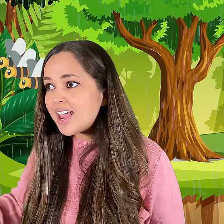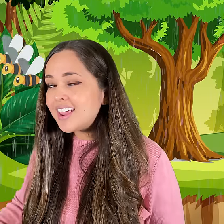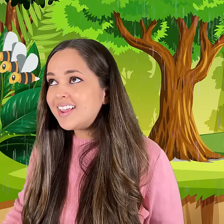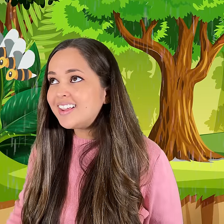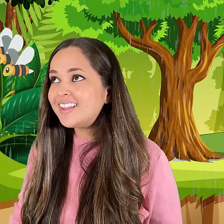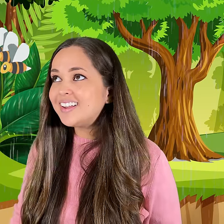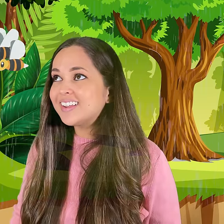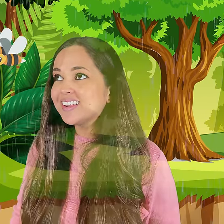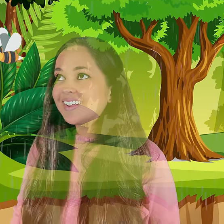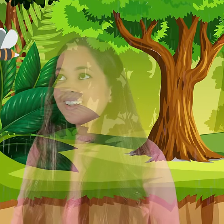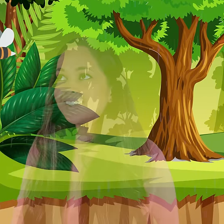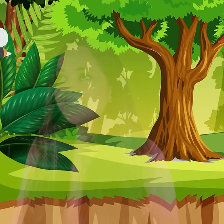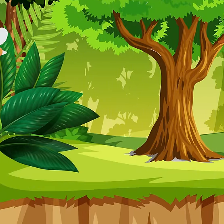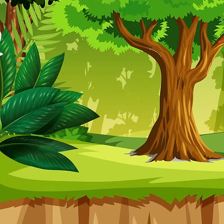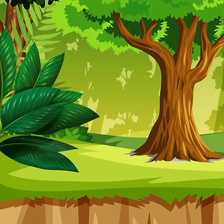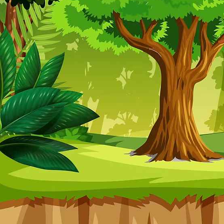the rain.